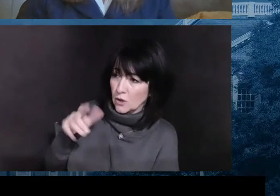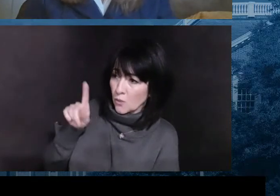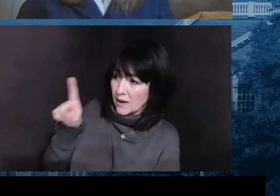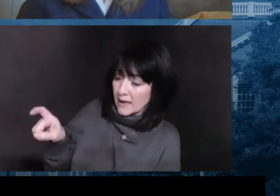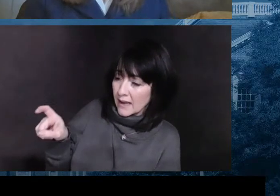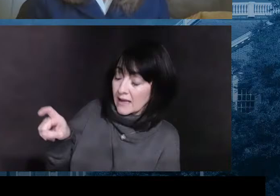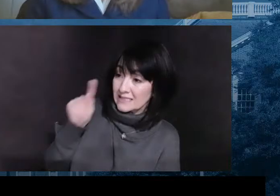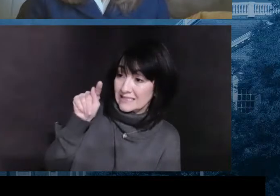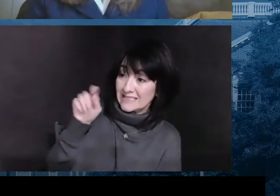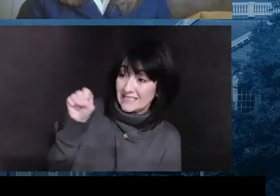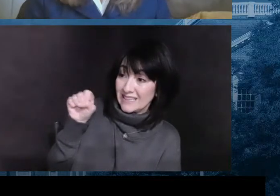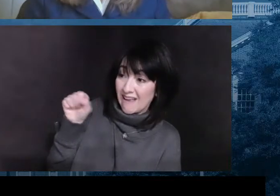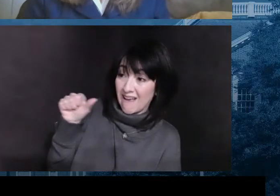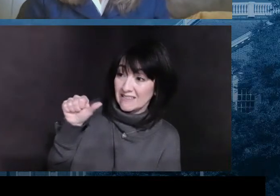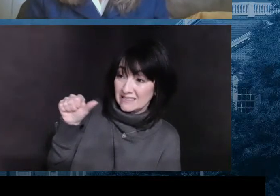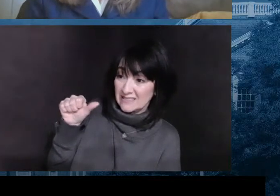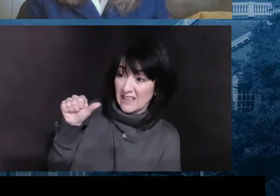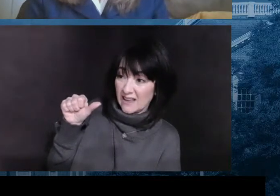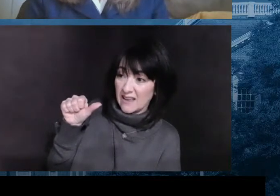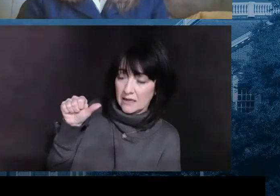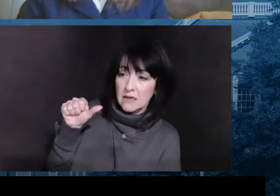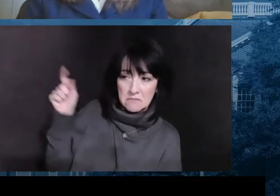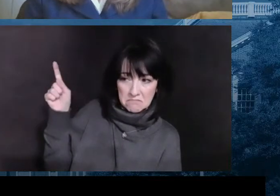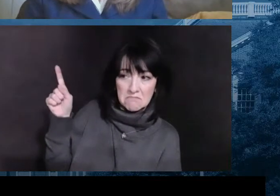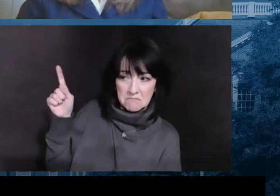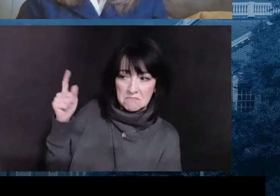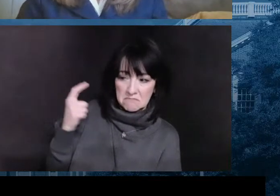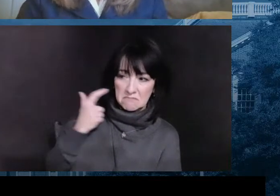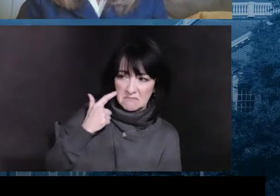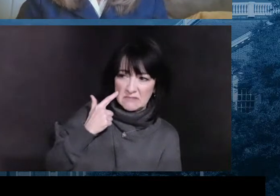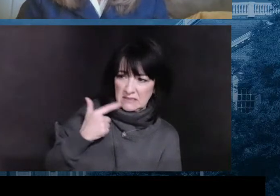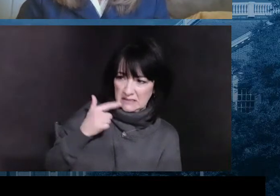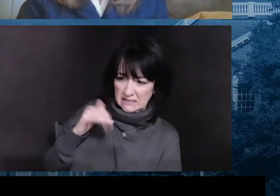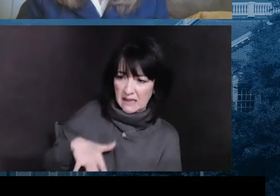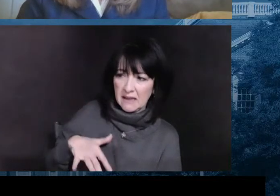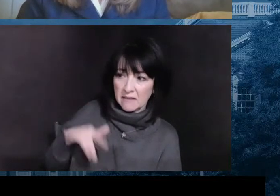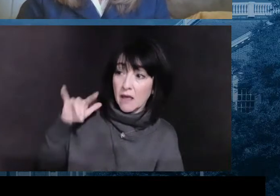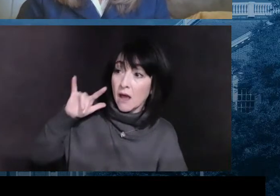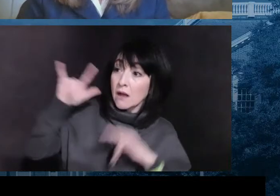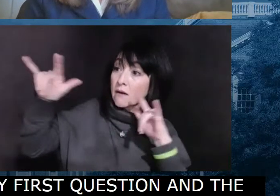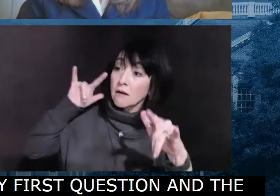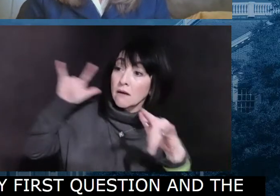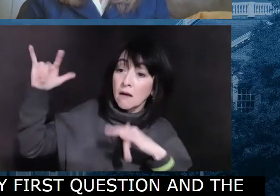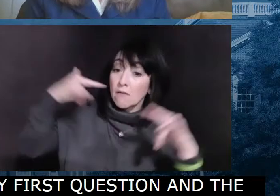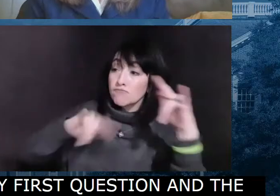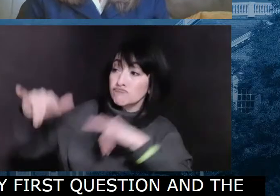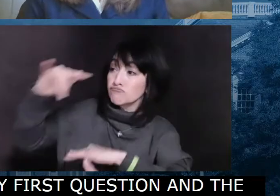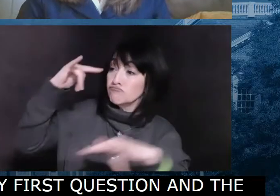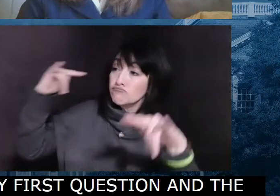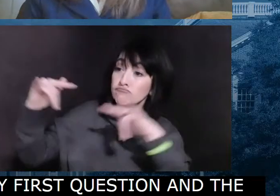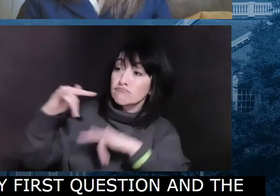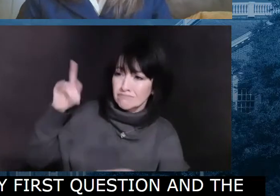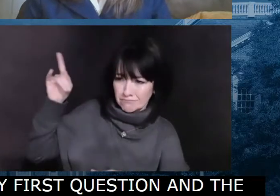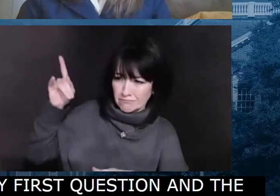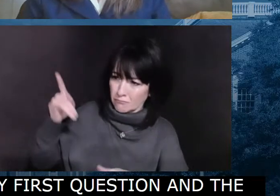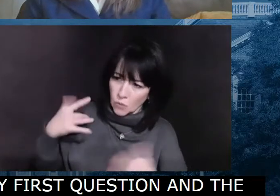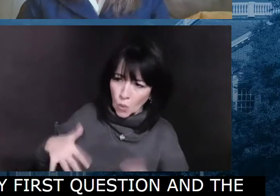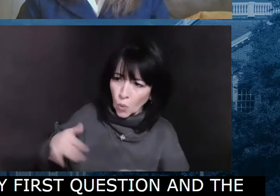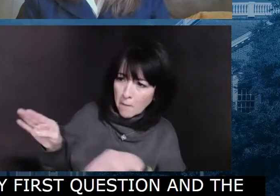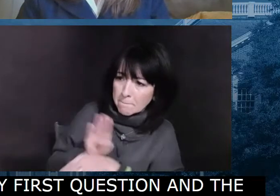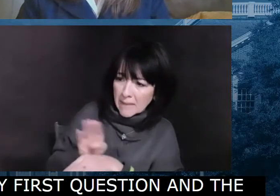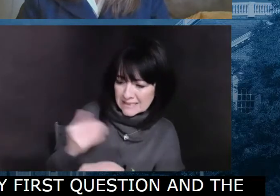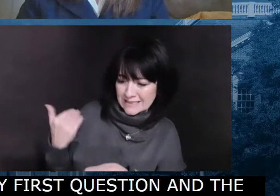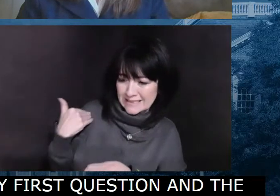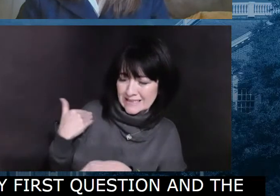the TSA said this past weekend air travel was at its busiest since the holidays. And I was told that even restaurants in Delaware were